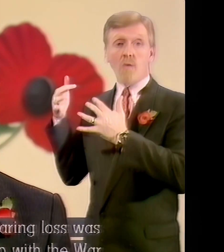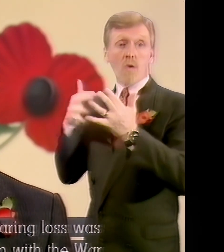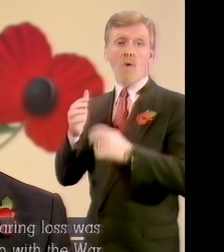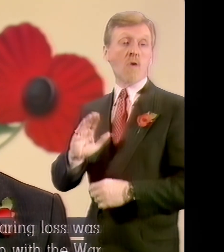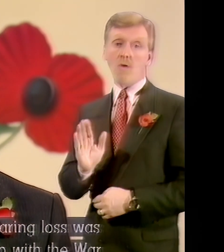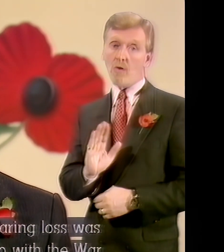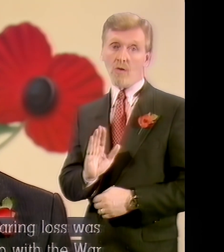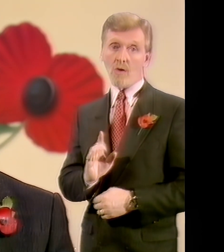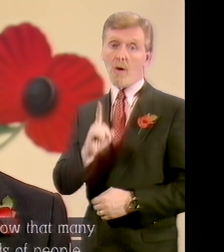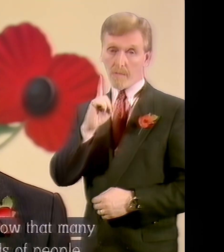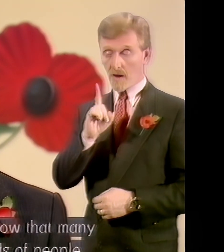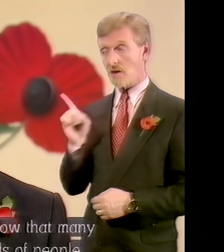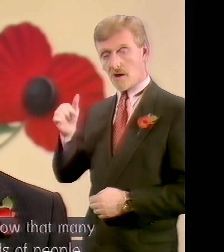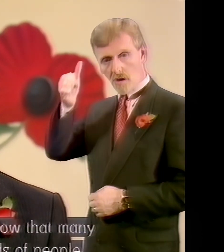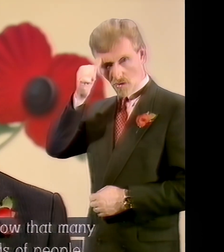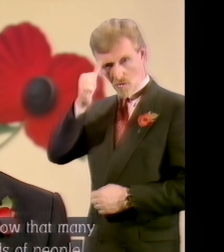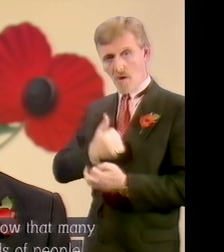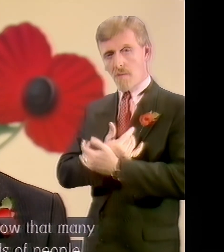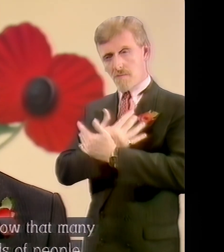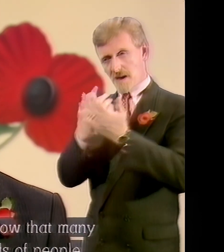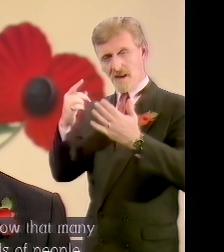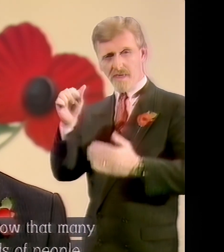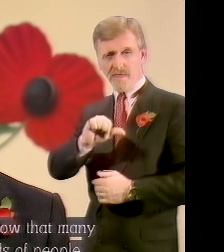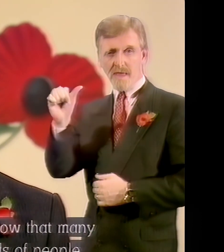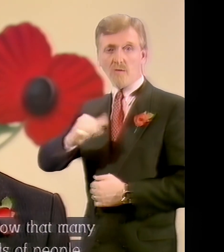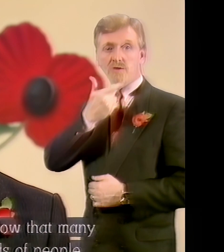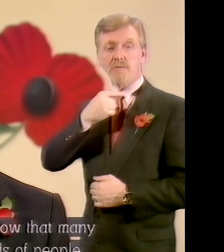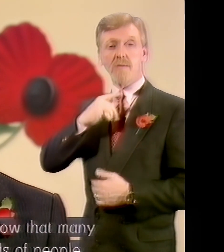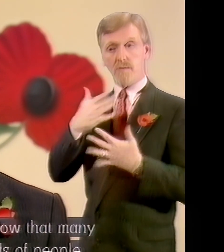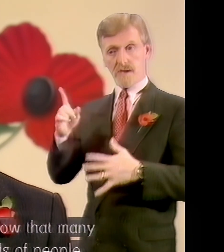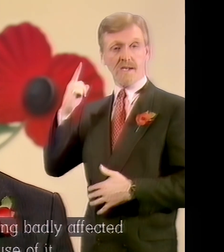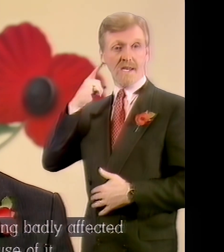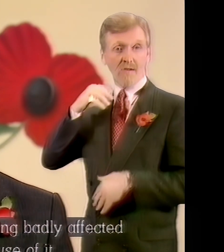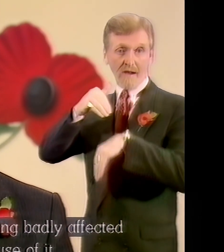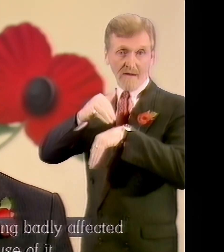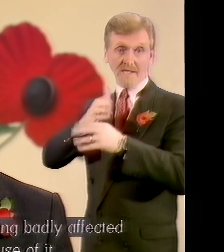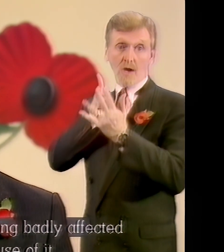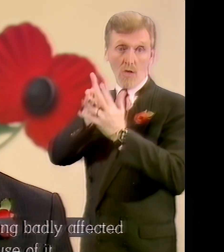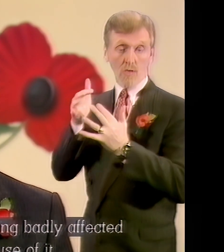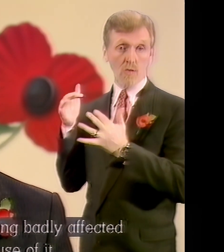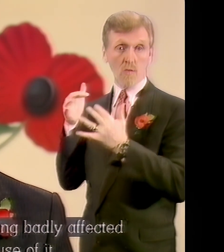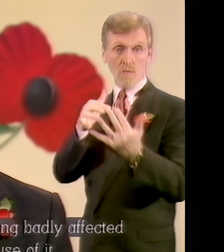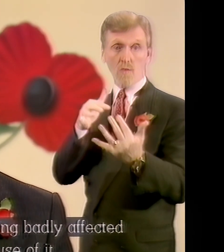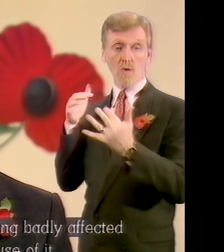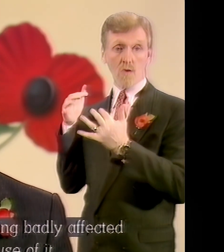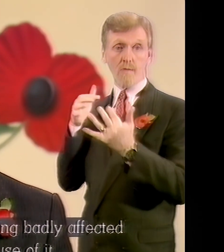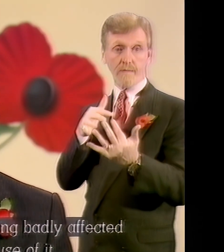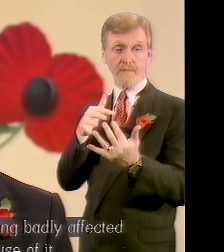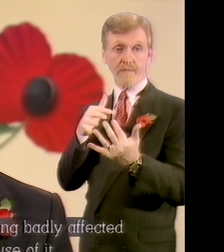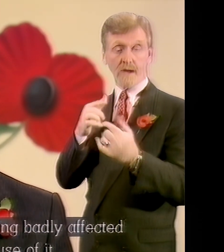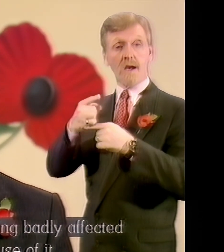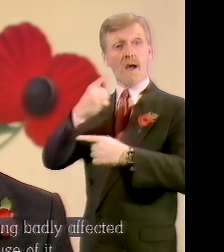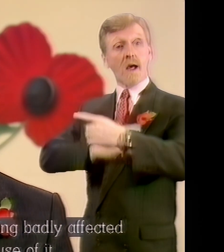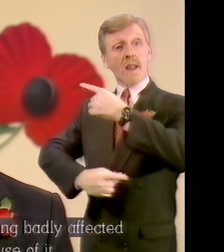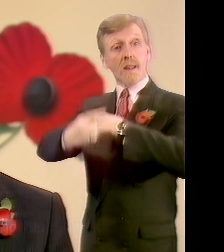to do with the war, but I do know that many thousands of people had their hearing badly affected because of it.